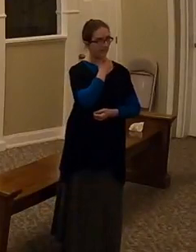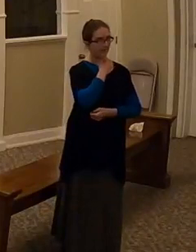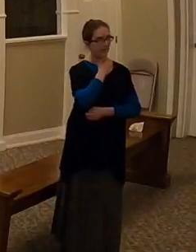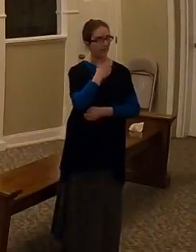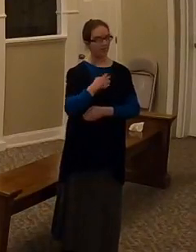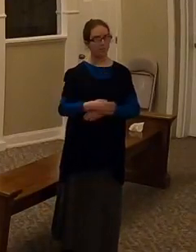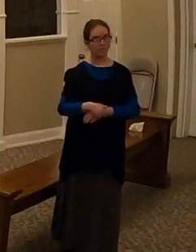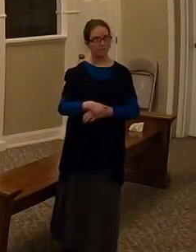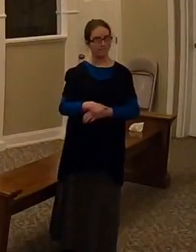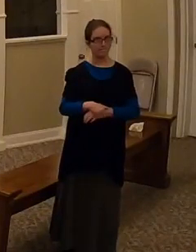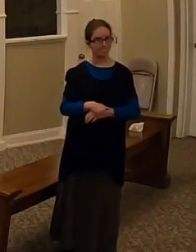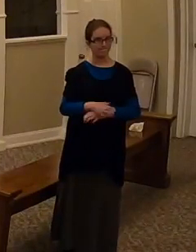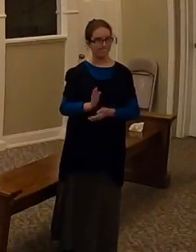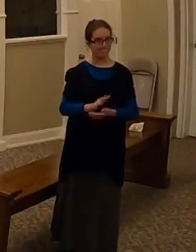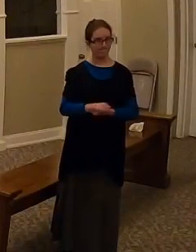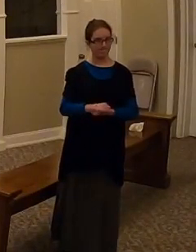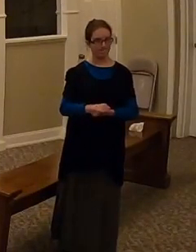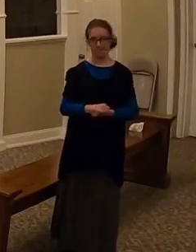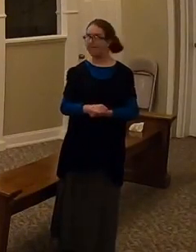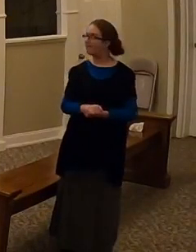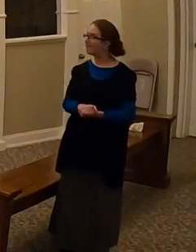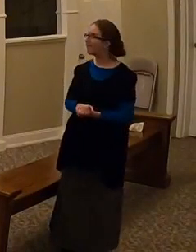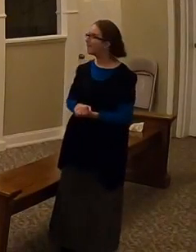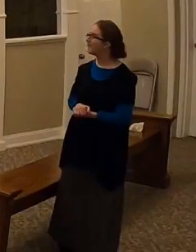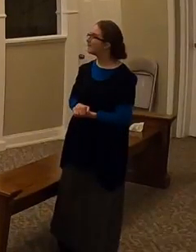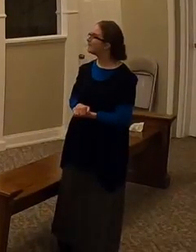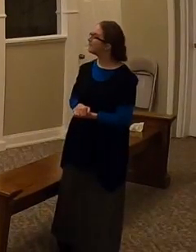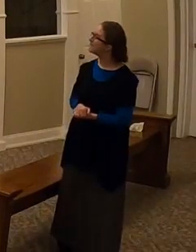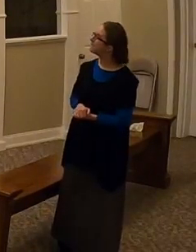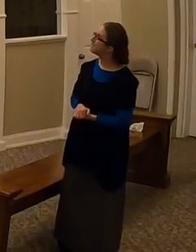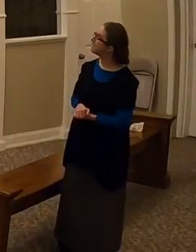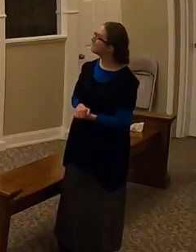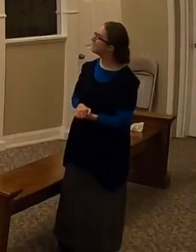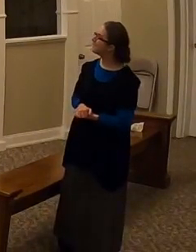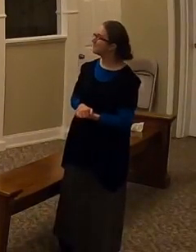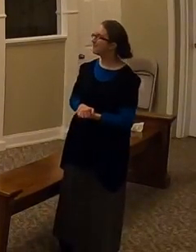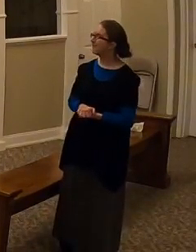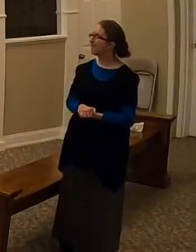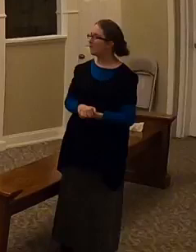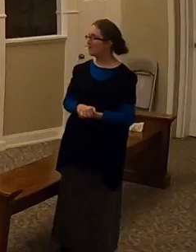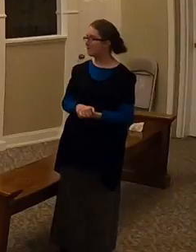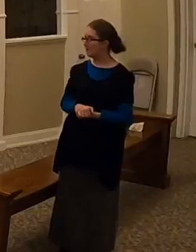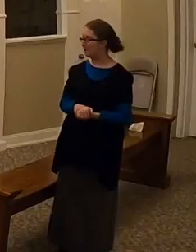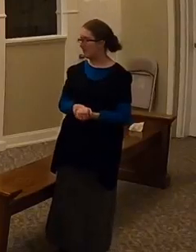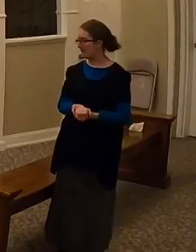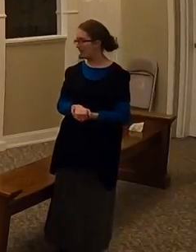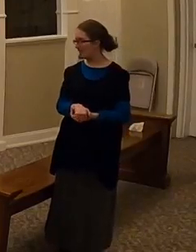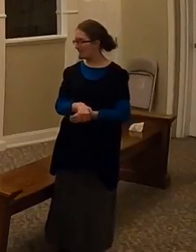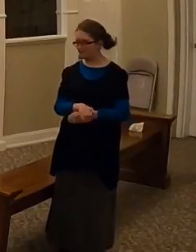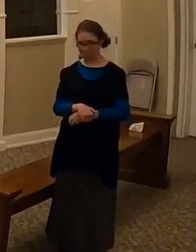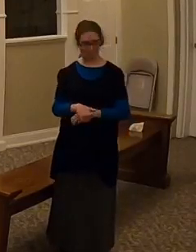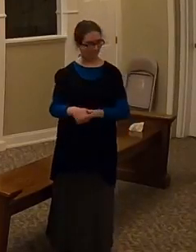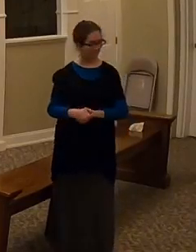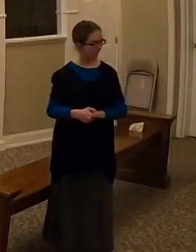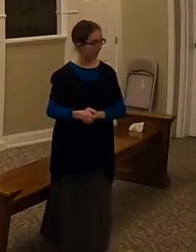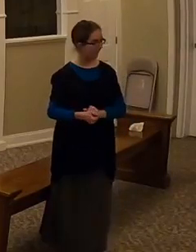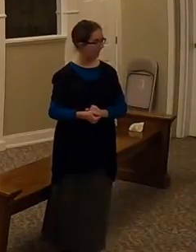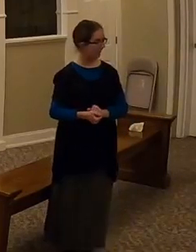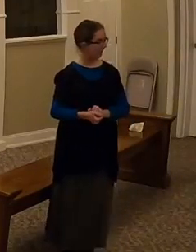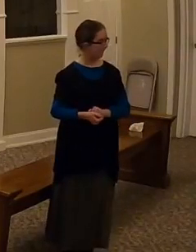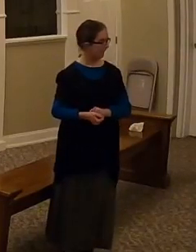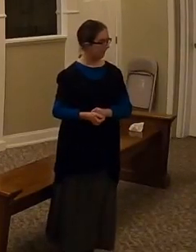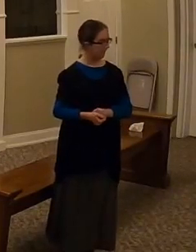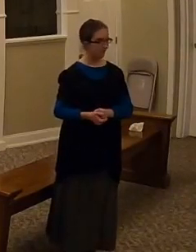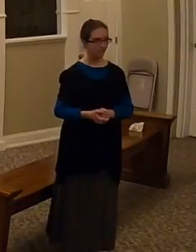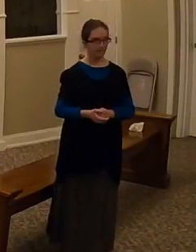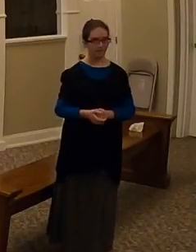morning. It comes after Saturday night. And we're going to be right here Sunday morning. And we're going to worship the Lord.